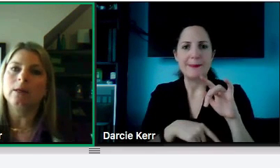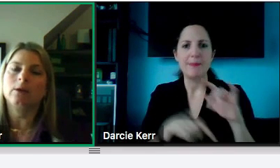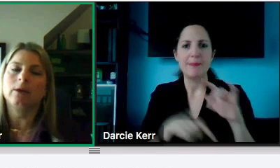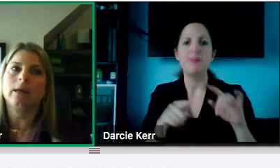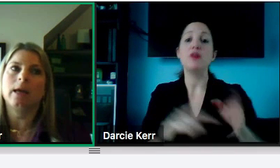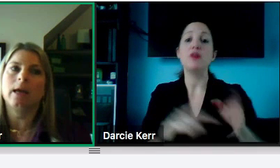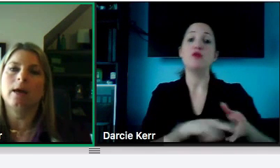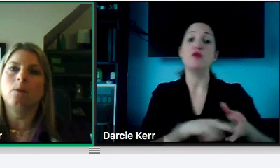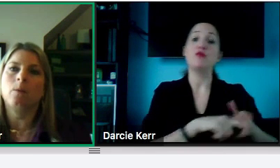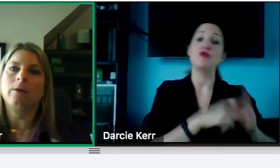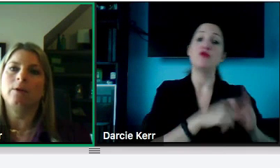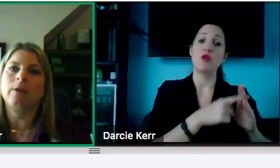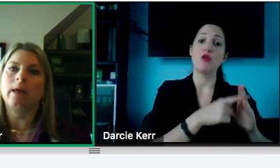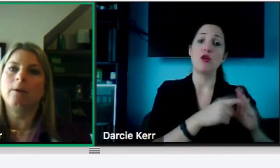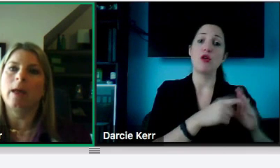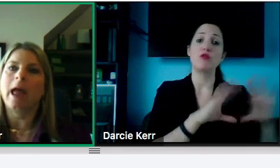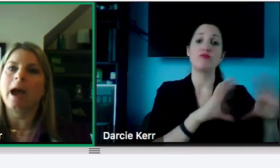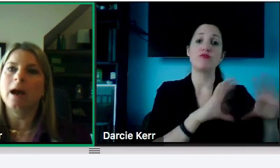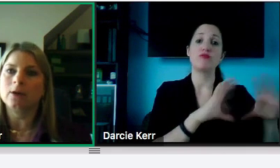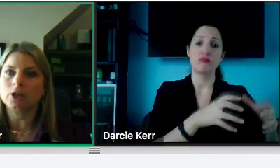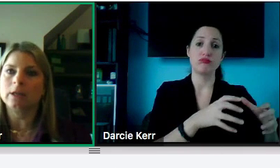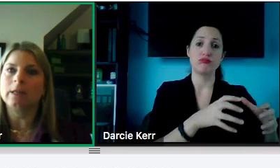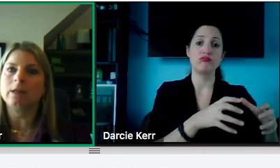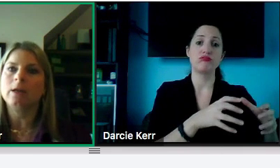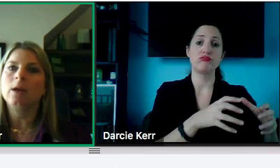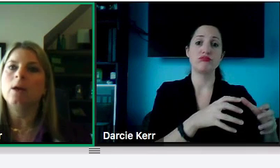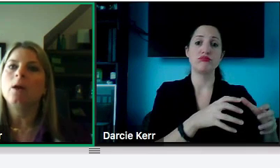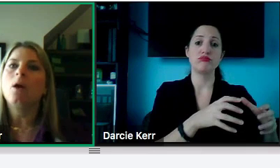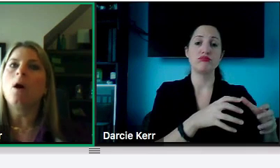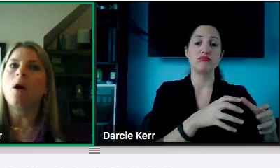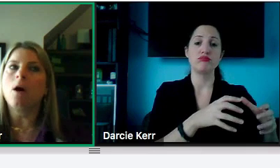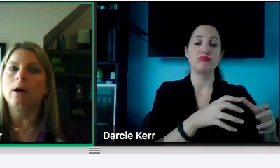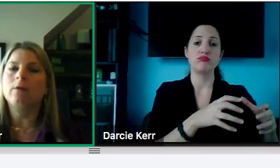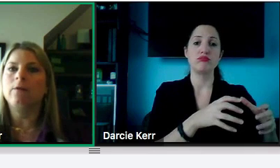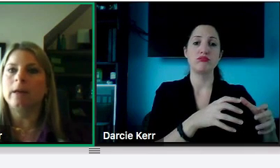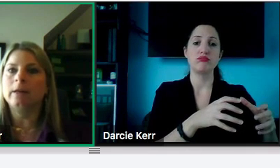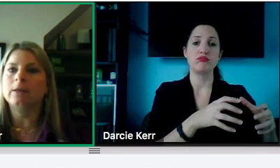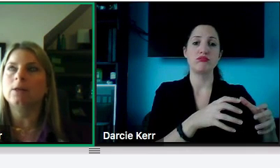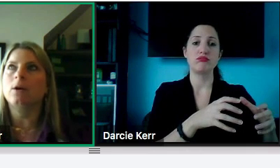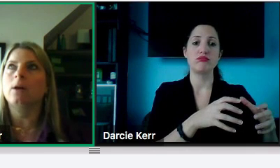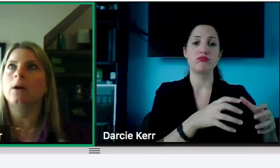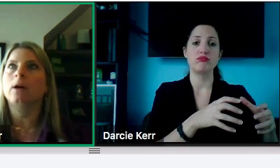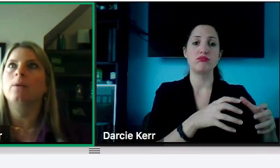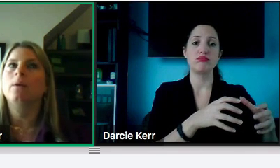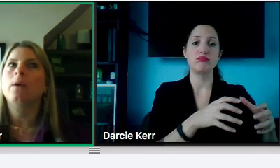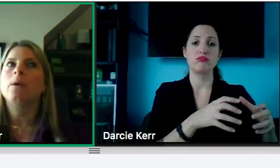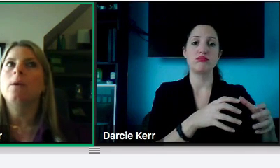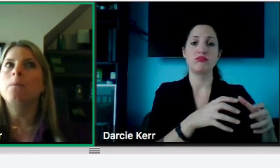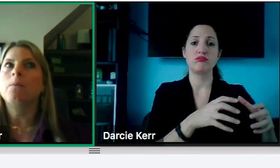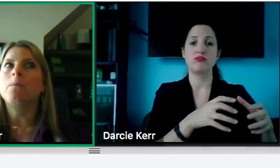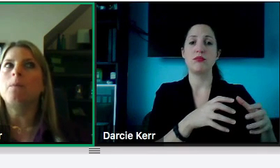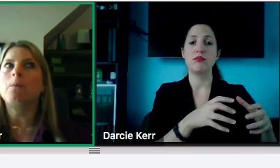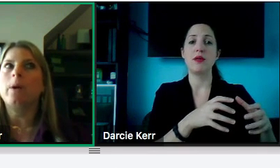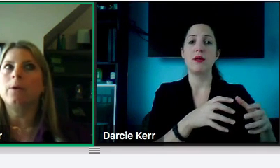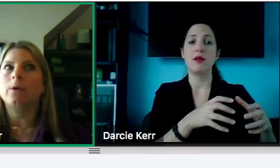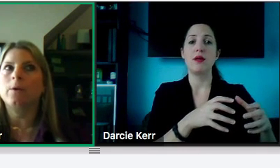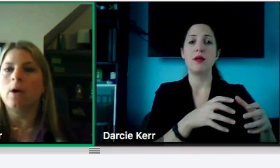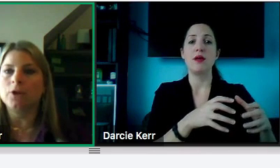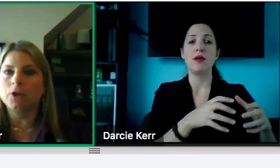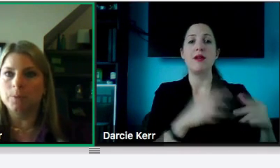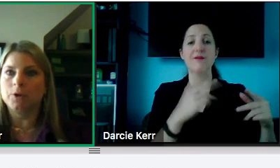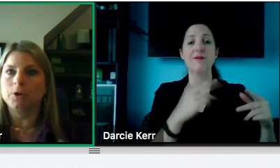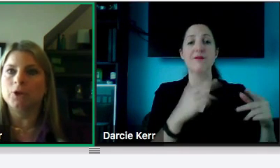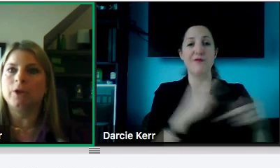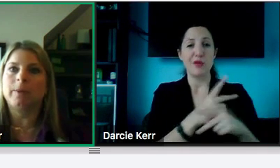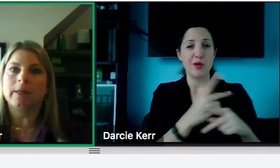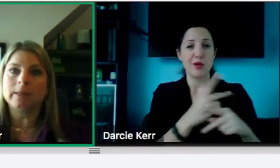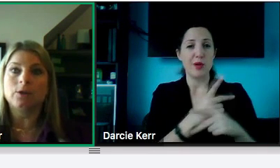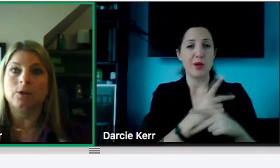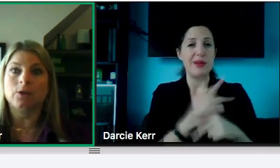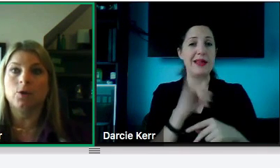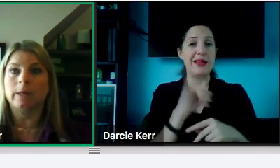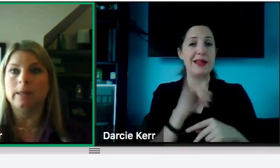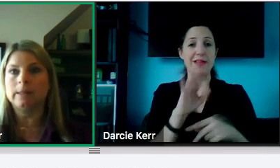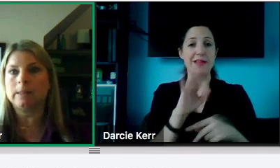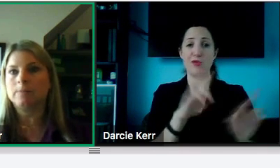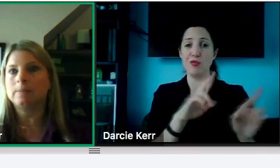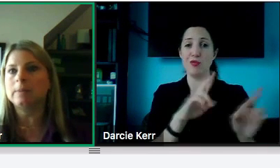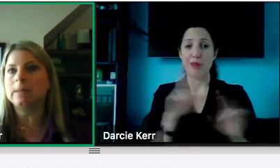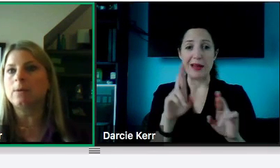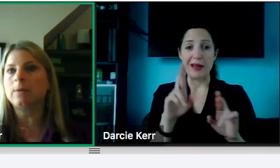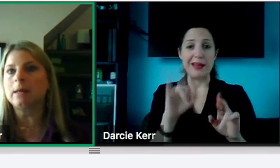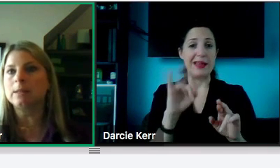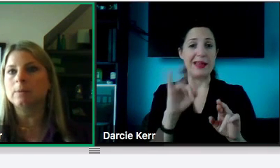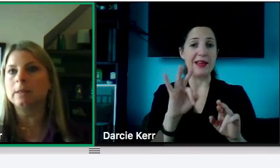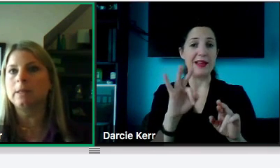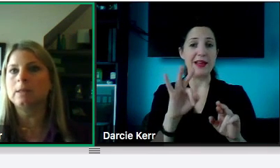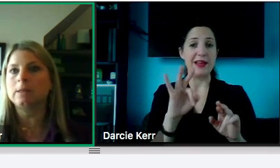and really looking at whether they actually are fit or whether entrepreneurship is a